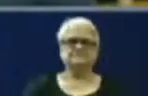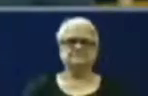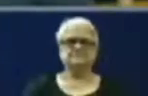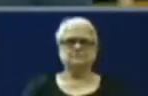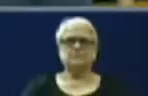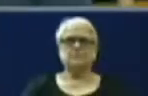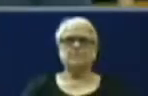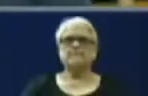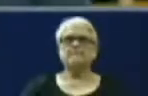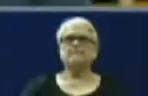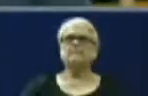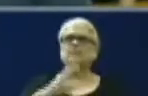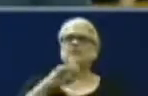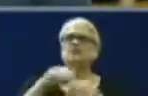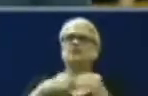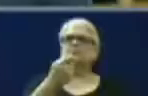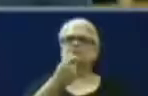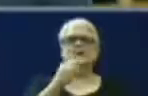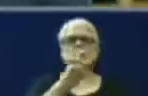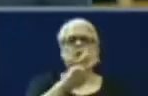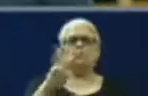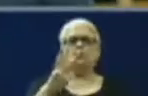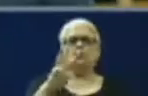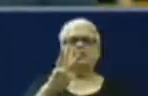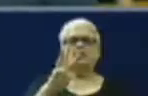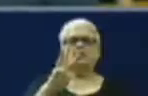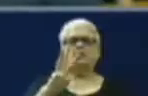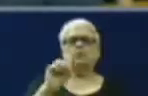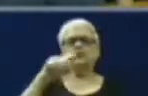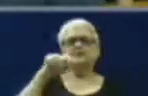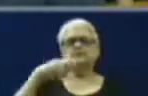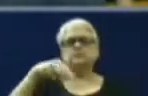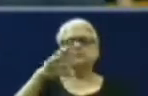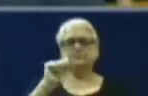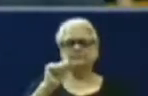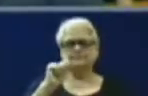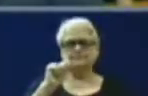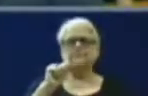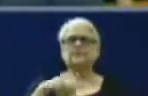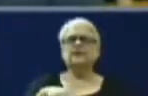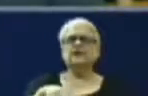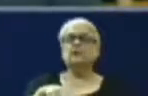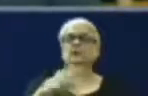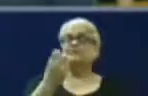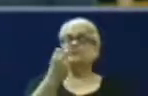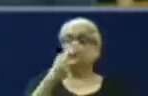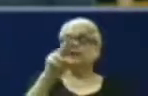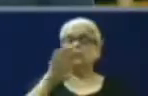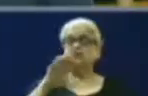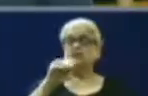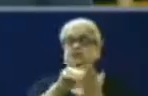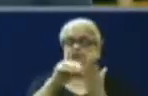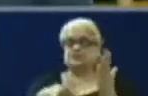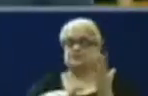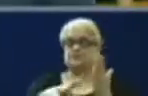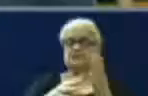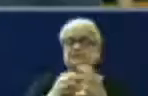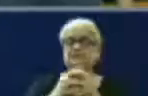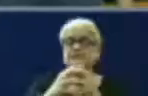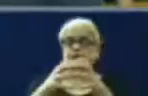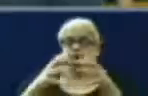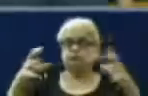I want to talk a little bit about Westport. We are a school of nearly 1,200 students. We have grown tremendously over the last